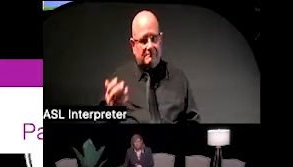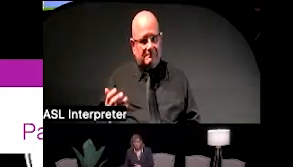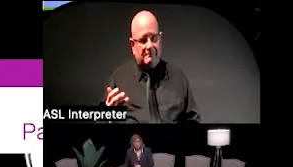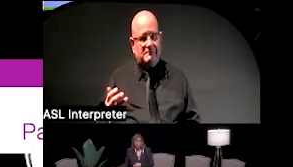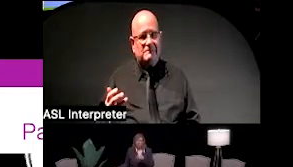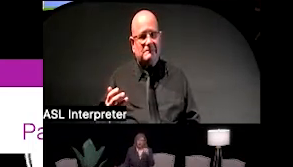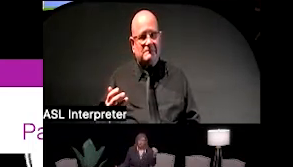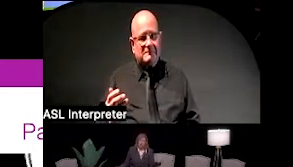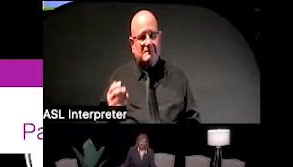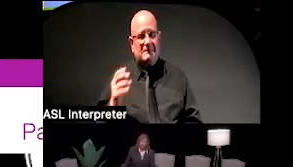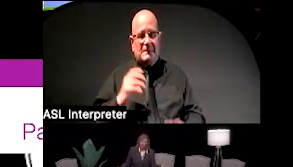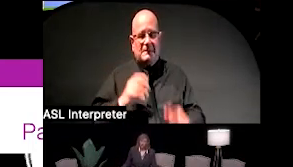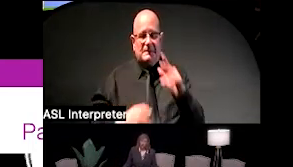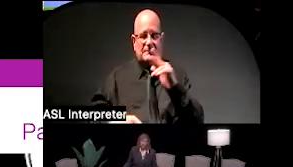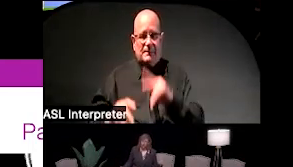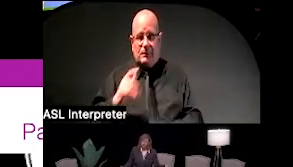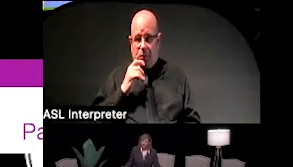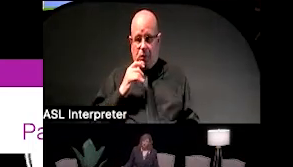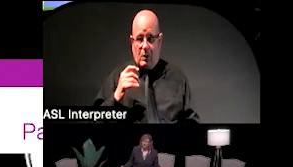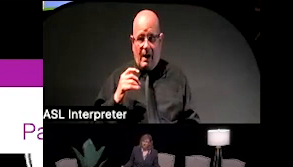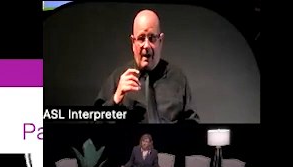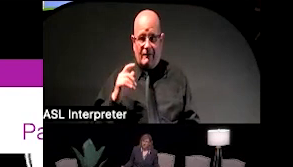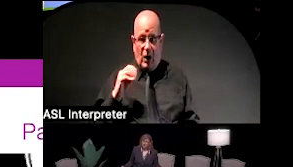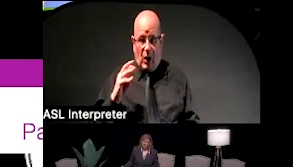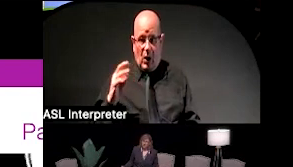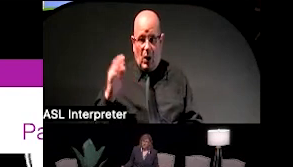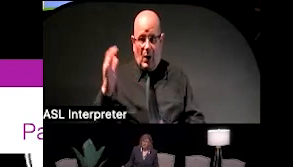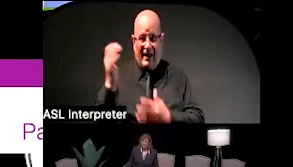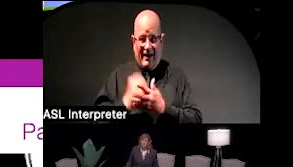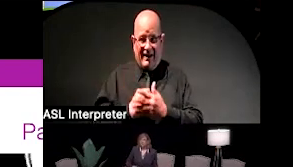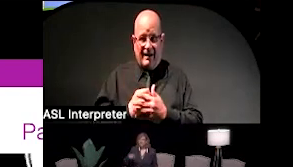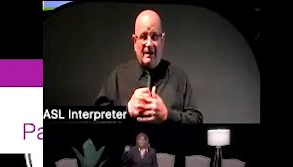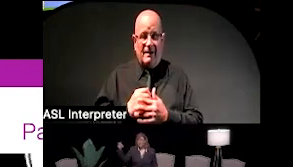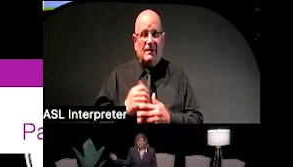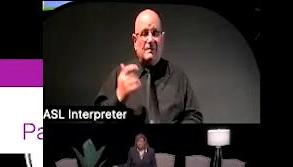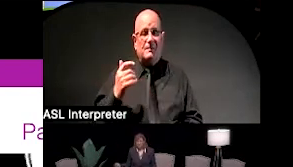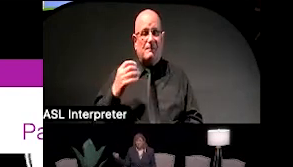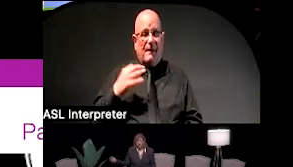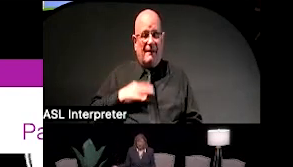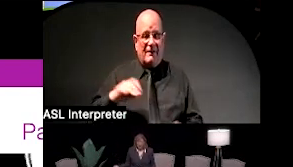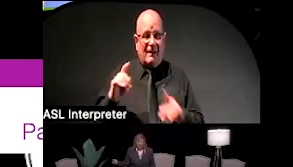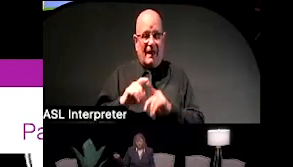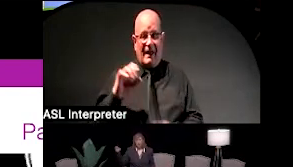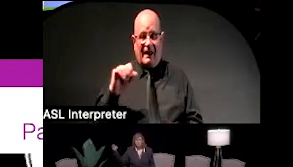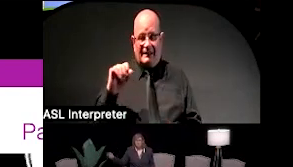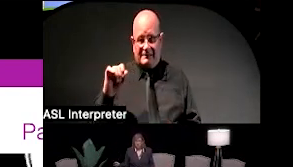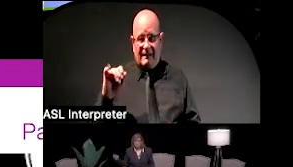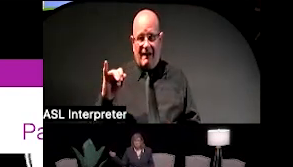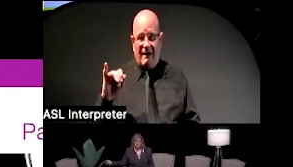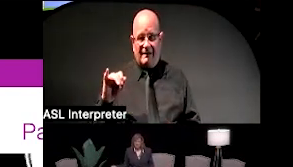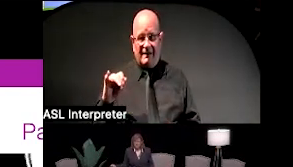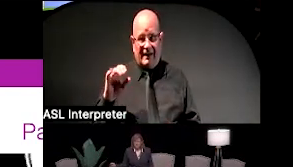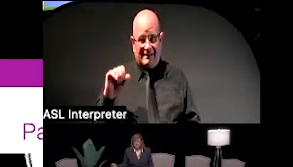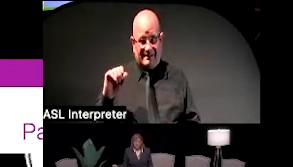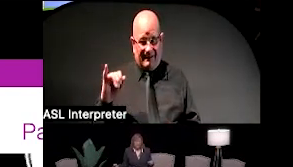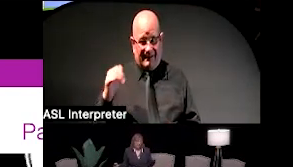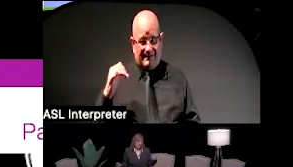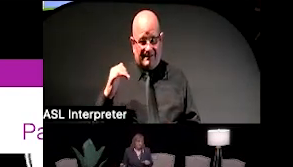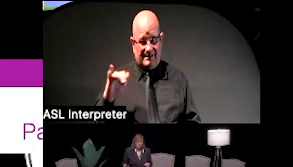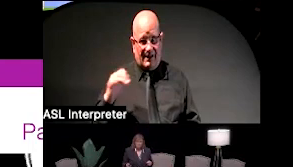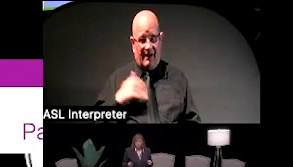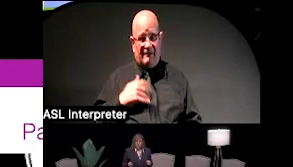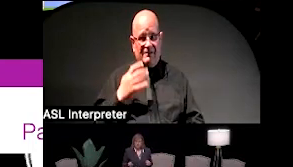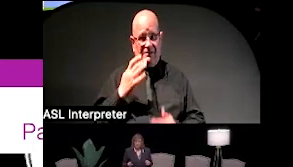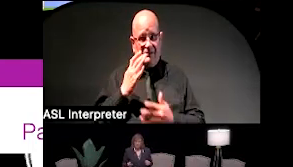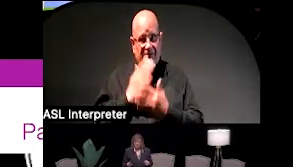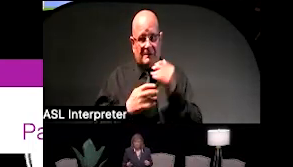And people who are on low-income benefits like SSI can still have some savings. And